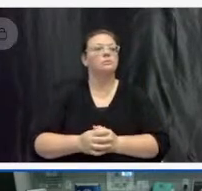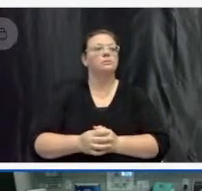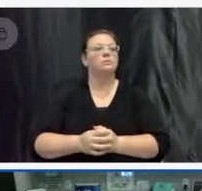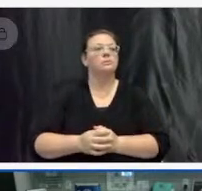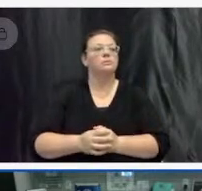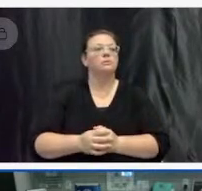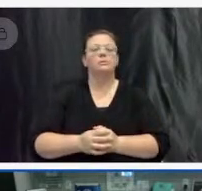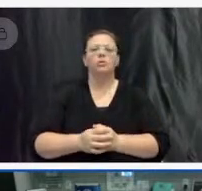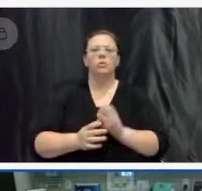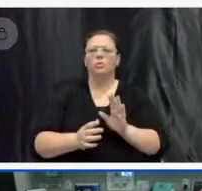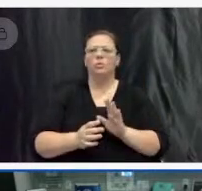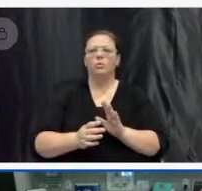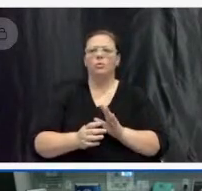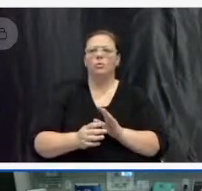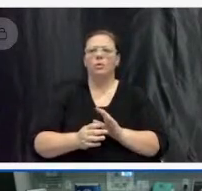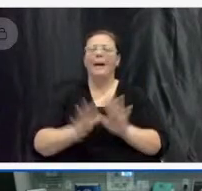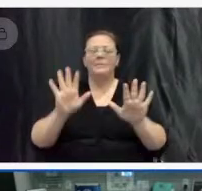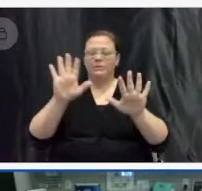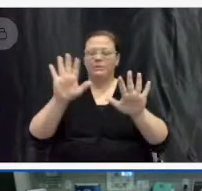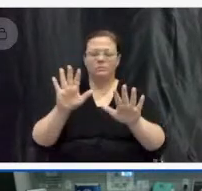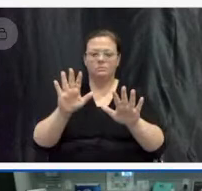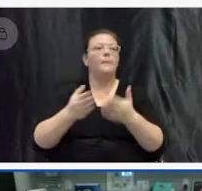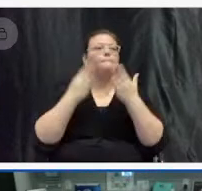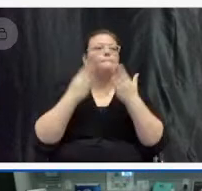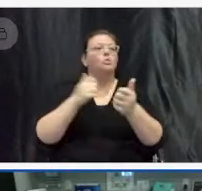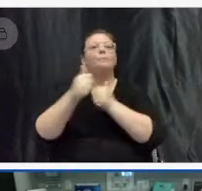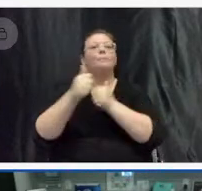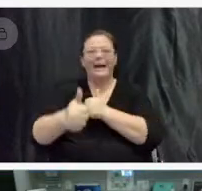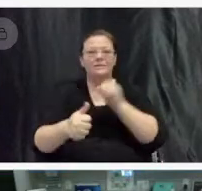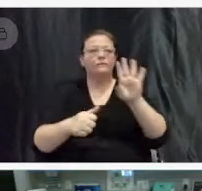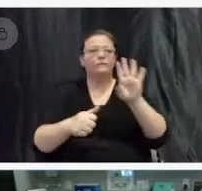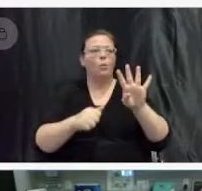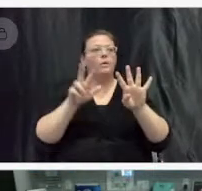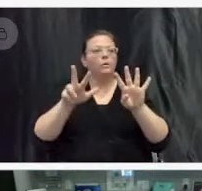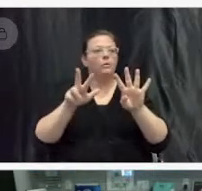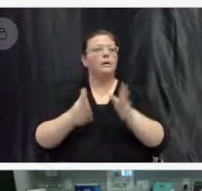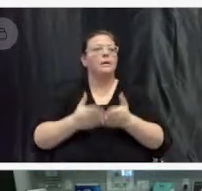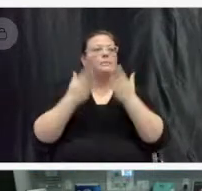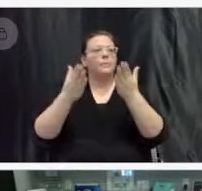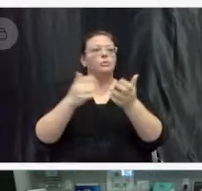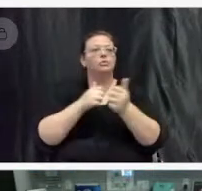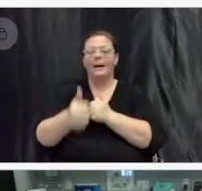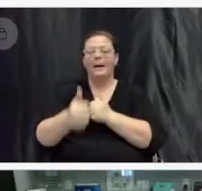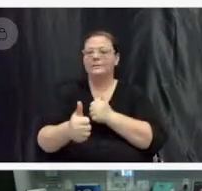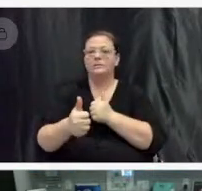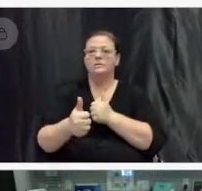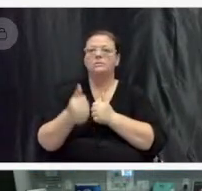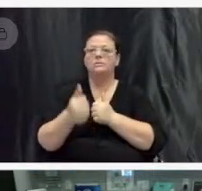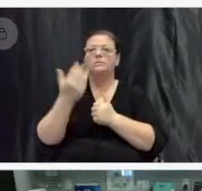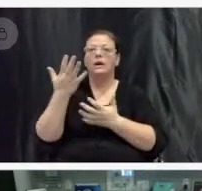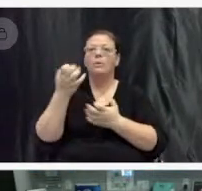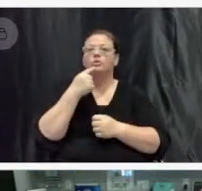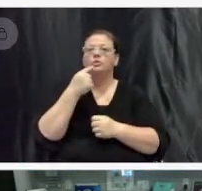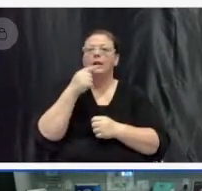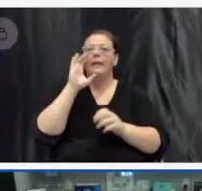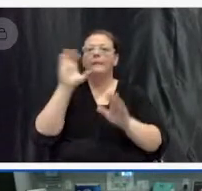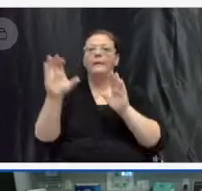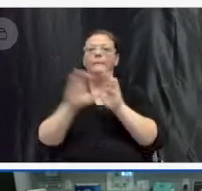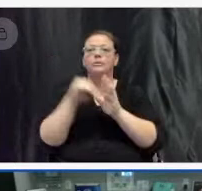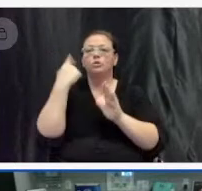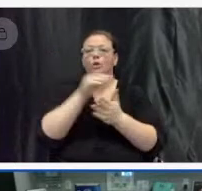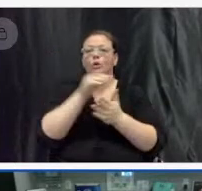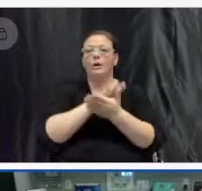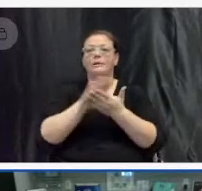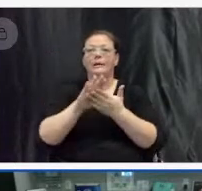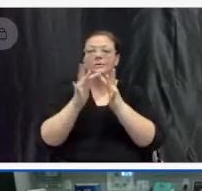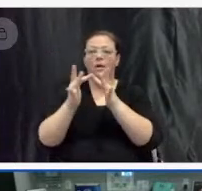4-3 I motion just- fails? 4-3, motion passes, sorry. 4-3 motion passes. Thank you. I just wanted to say the pictures look very nice